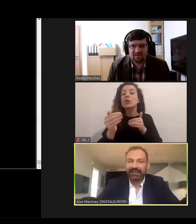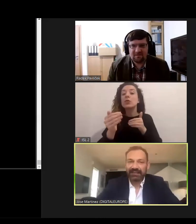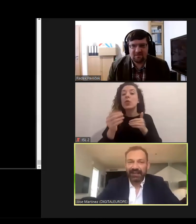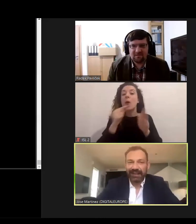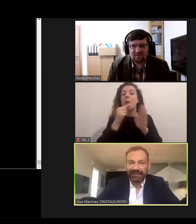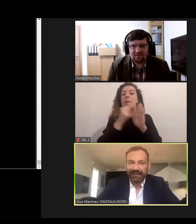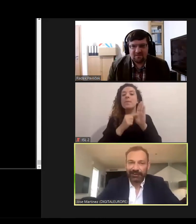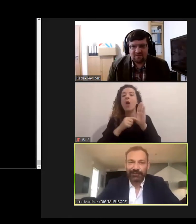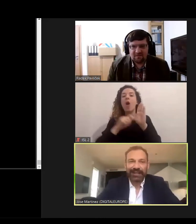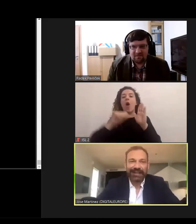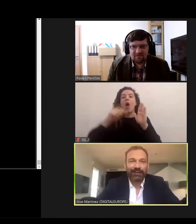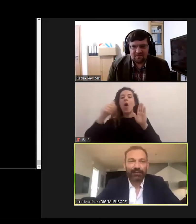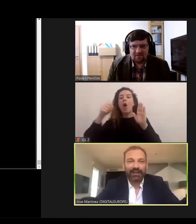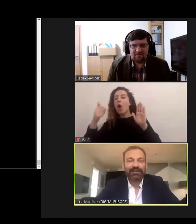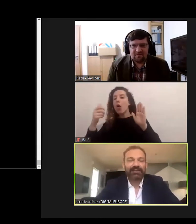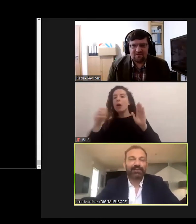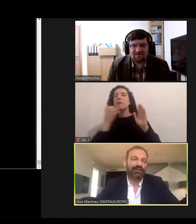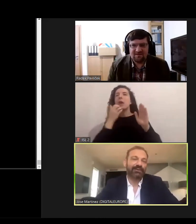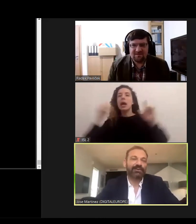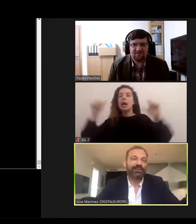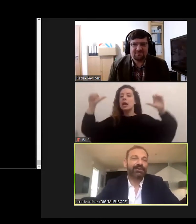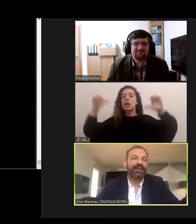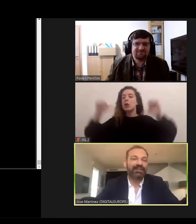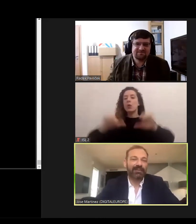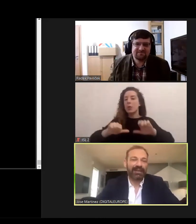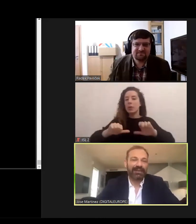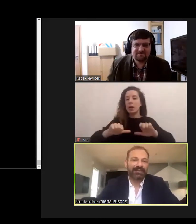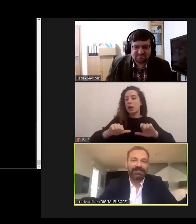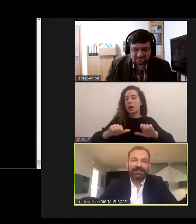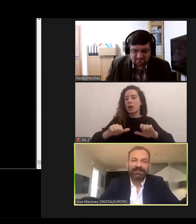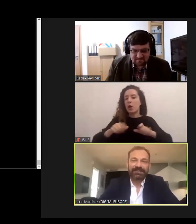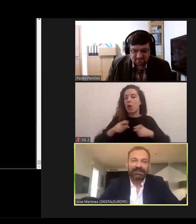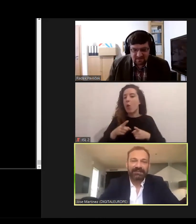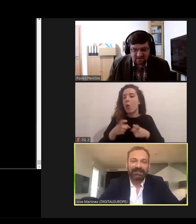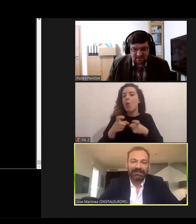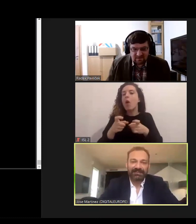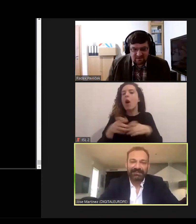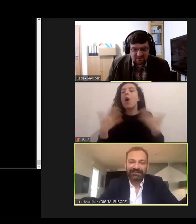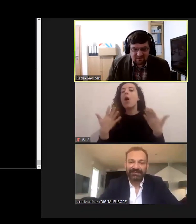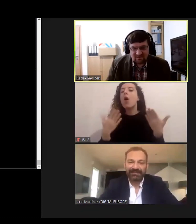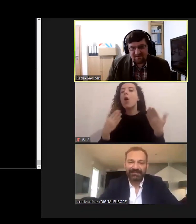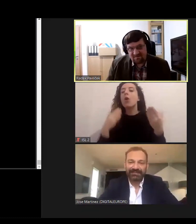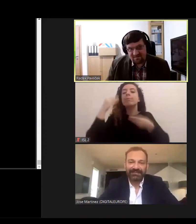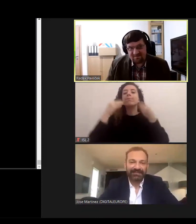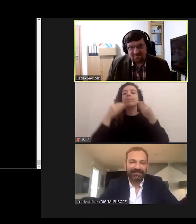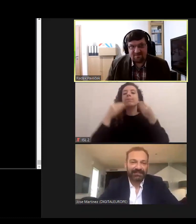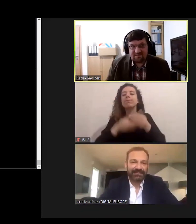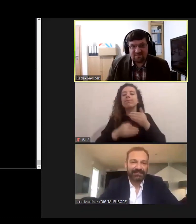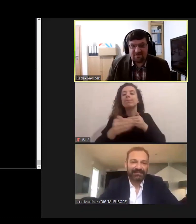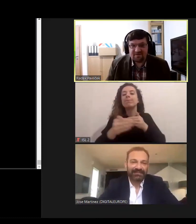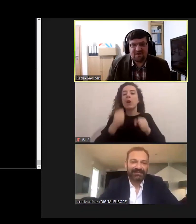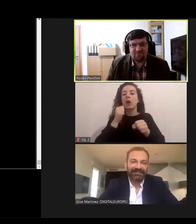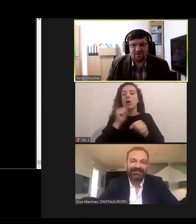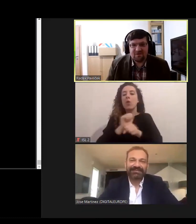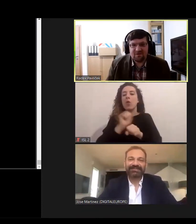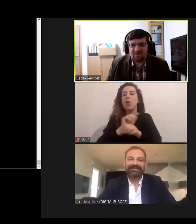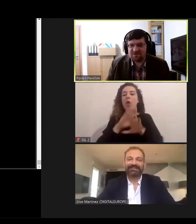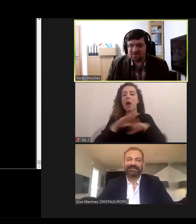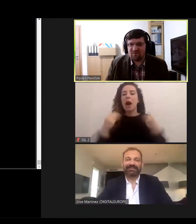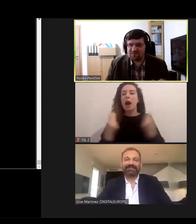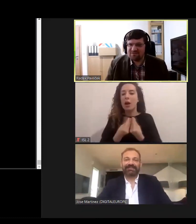inclusion. So that's all from me. If you have any questions, feel free